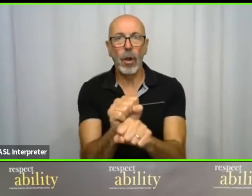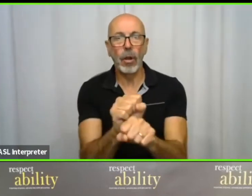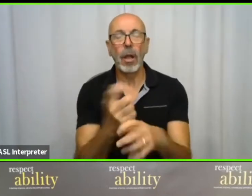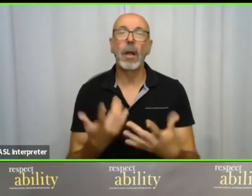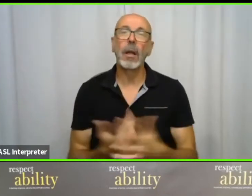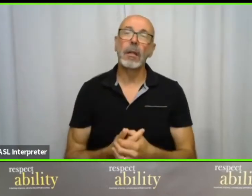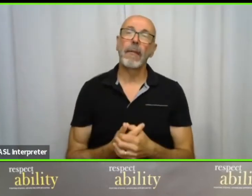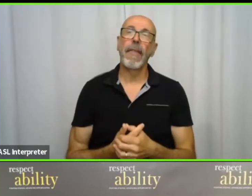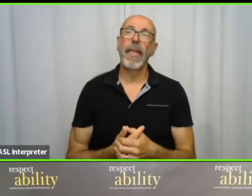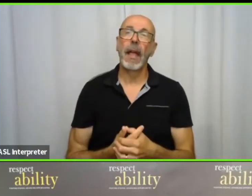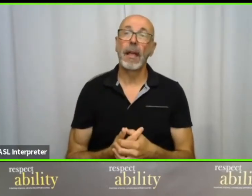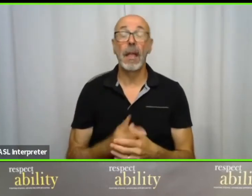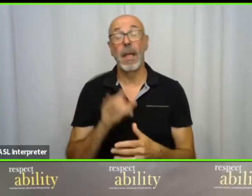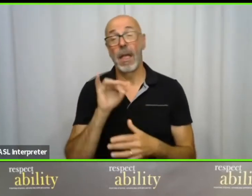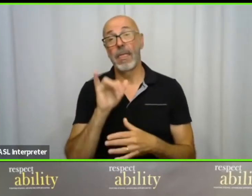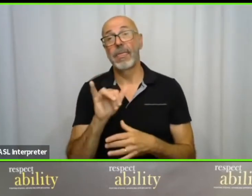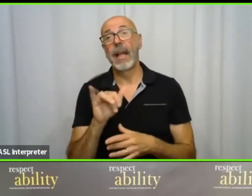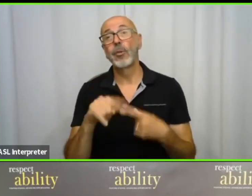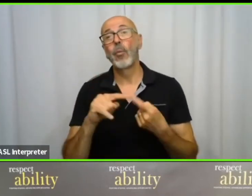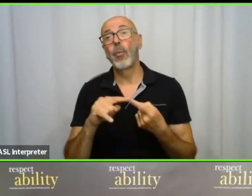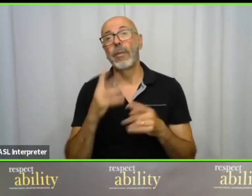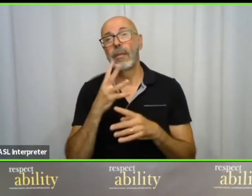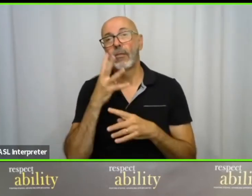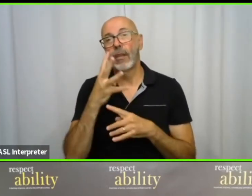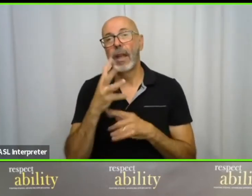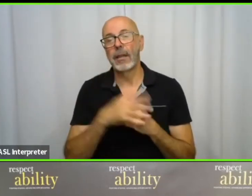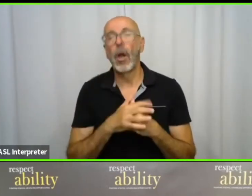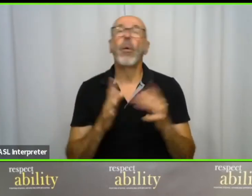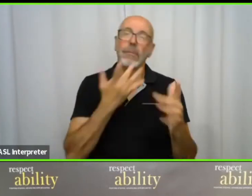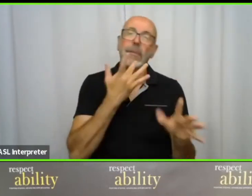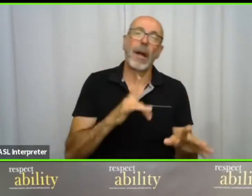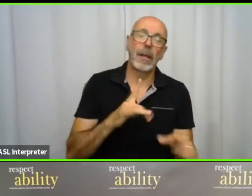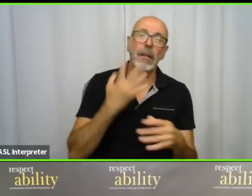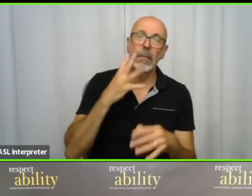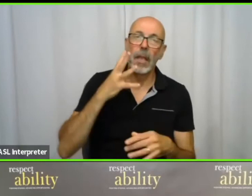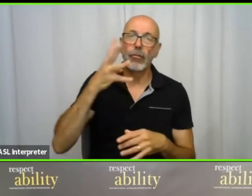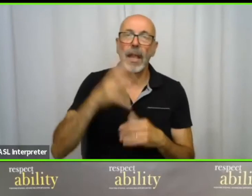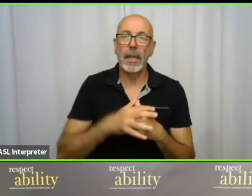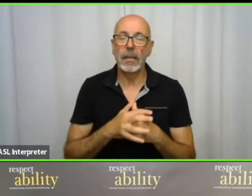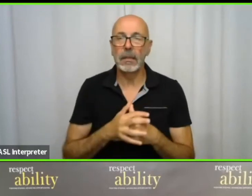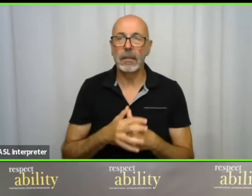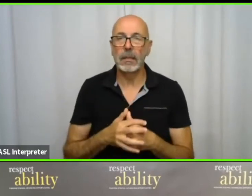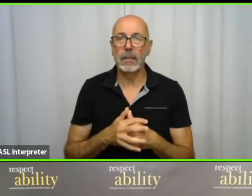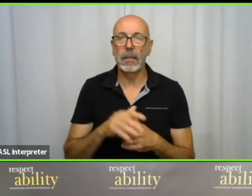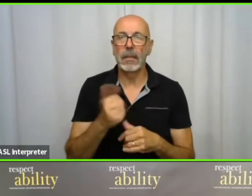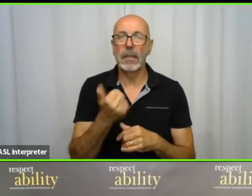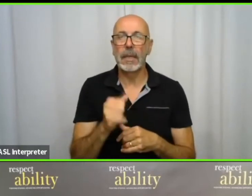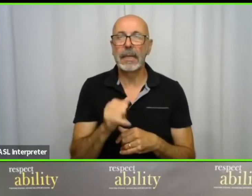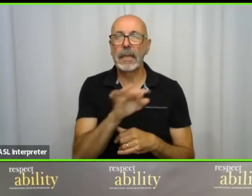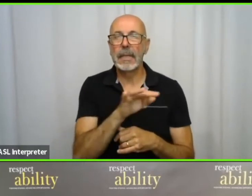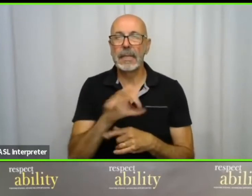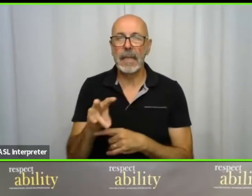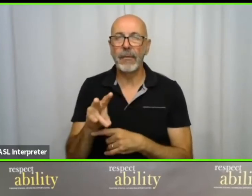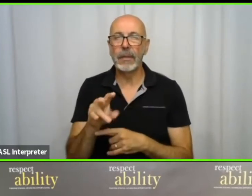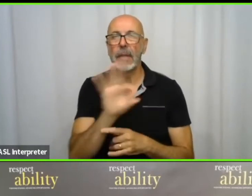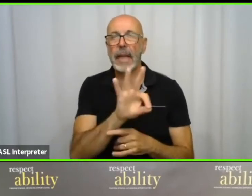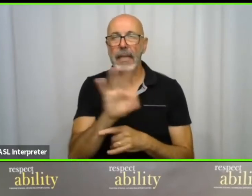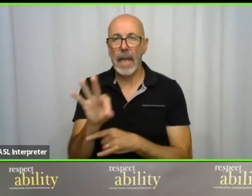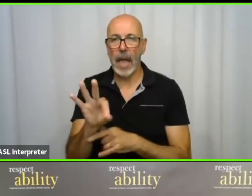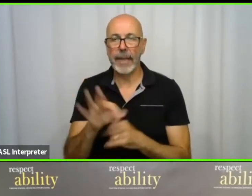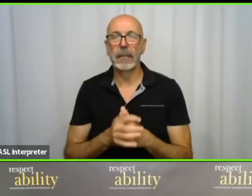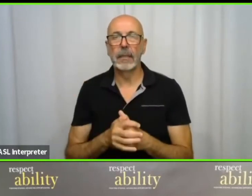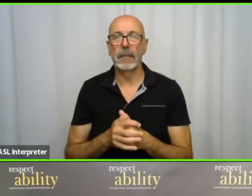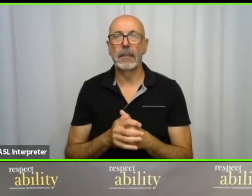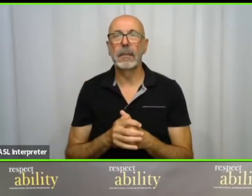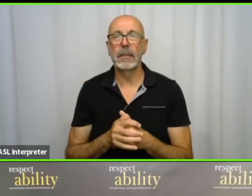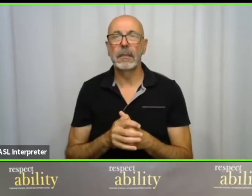unfortunately, that's when they created, fortunately, that's when they created the 1997 and 1999